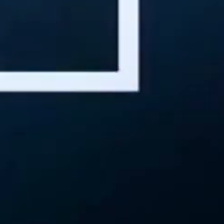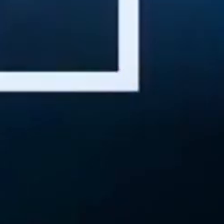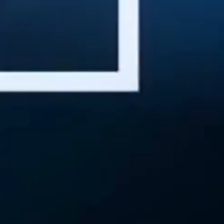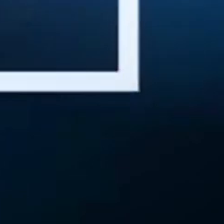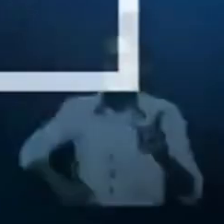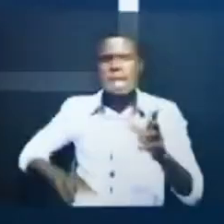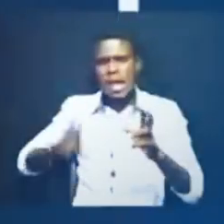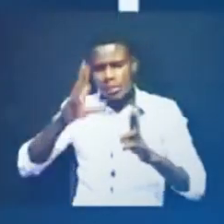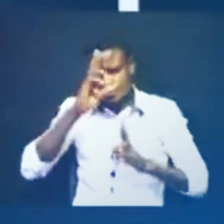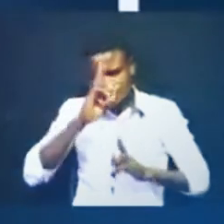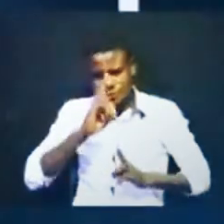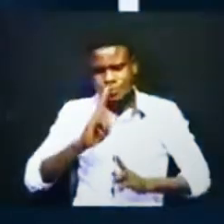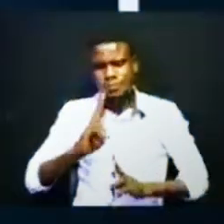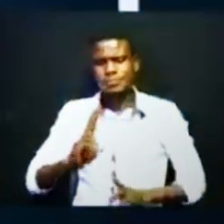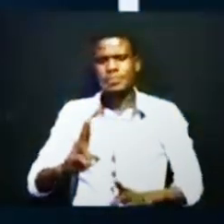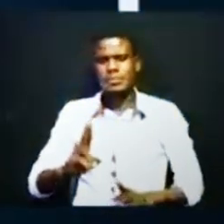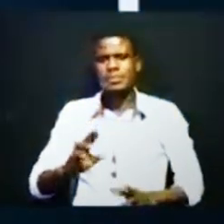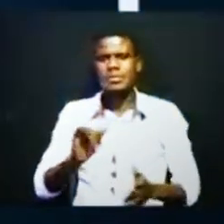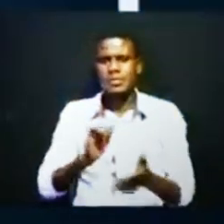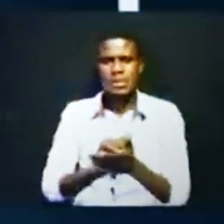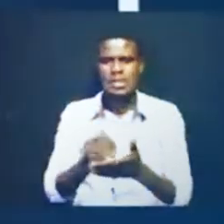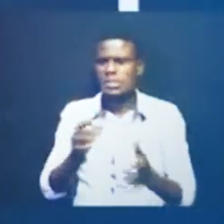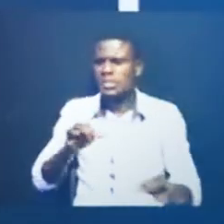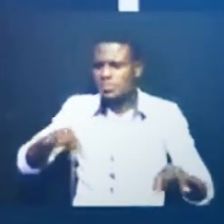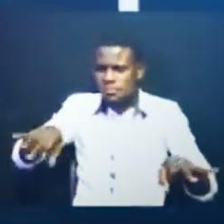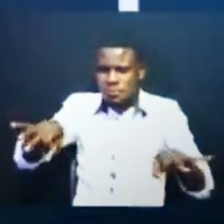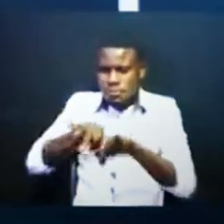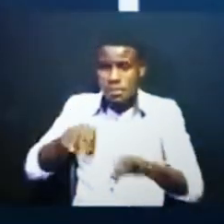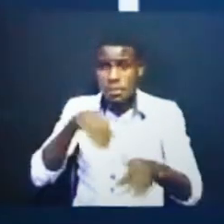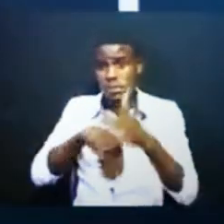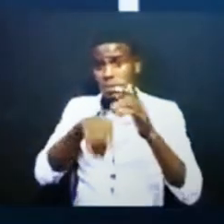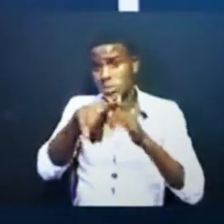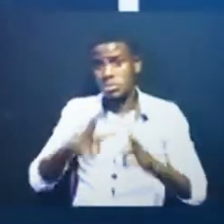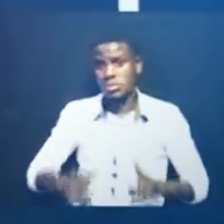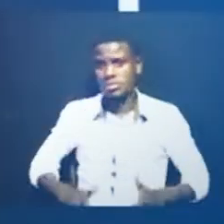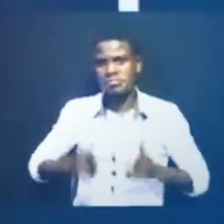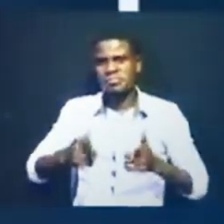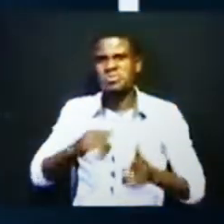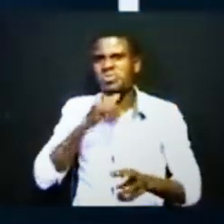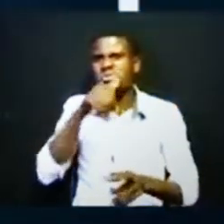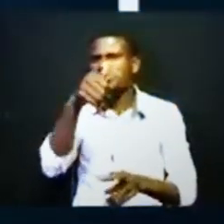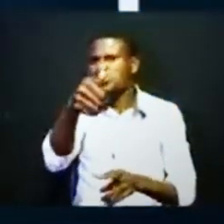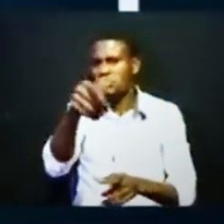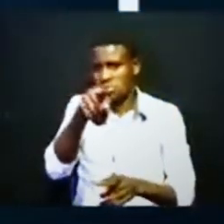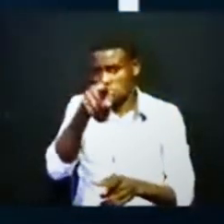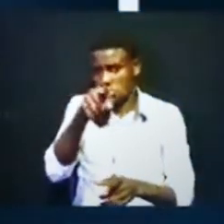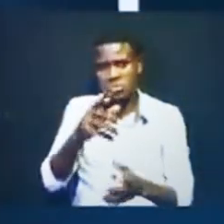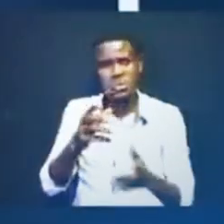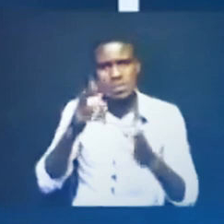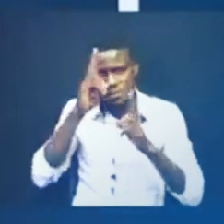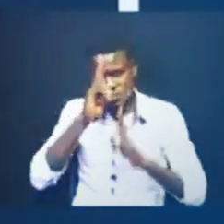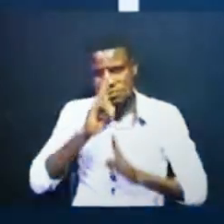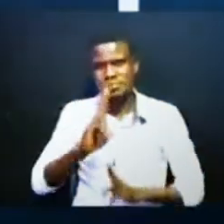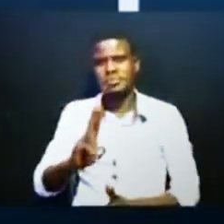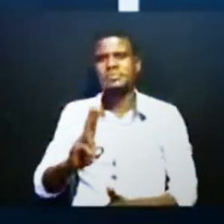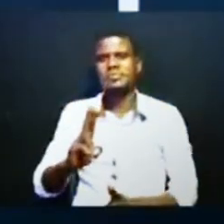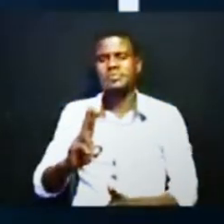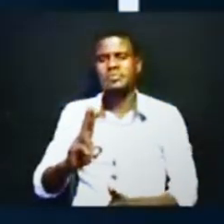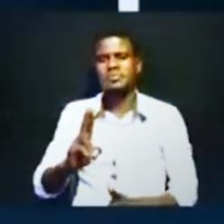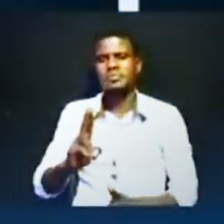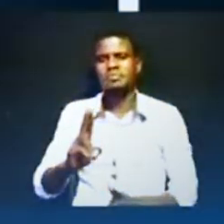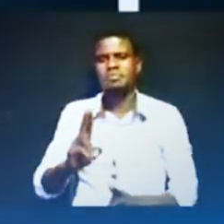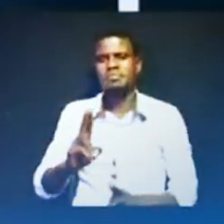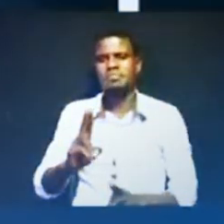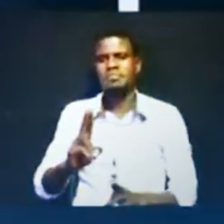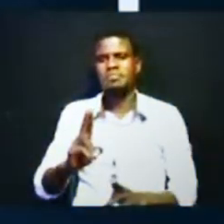at stake in your life, not your honor. Eye nia edi enyunyam ebebre urade